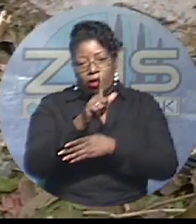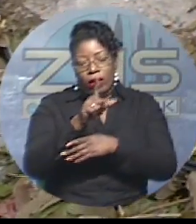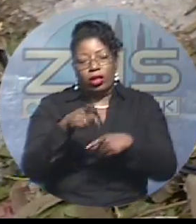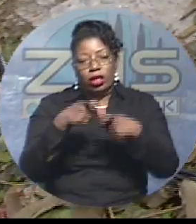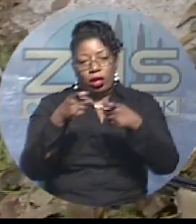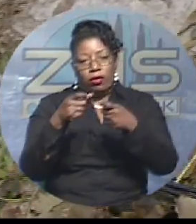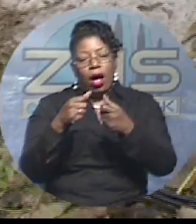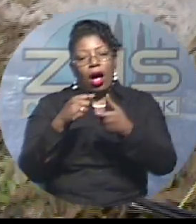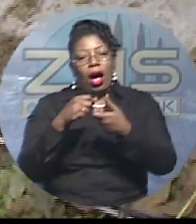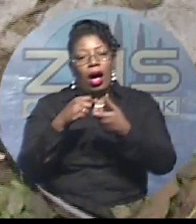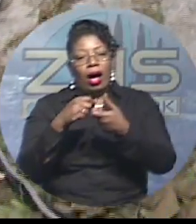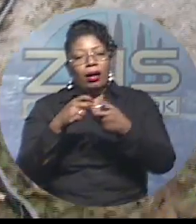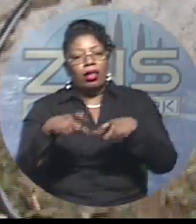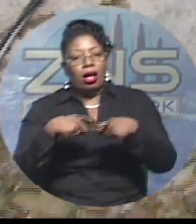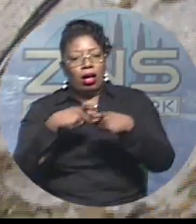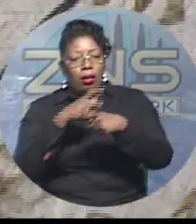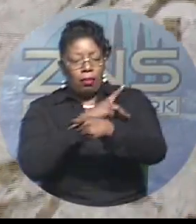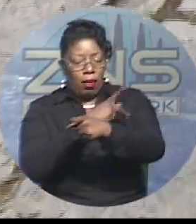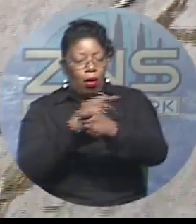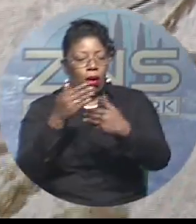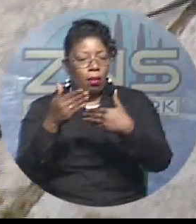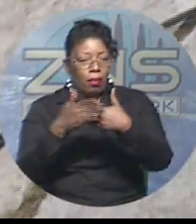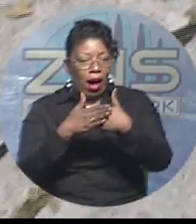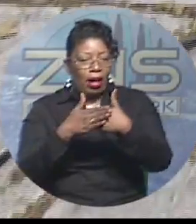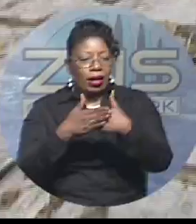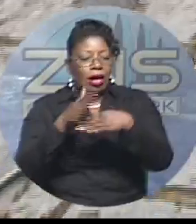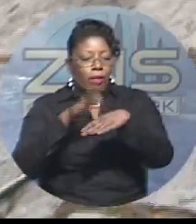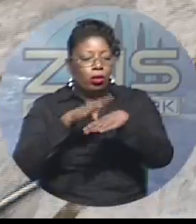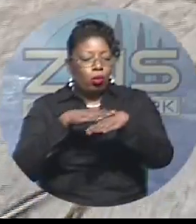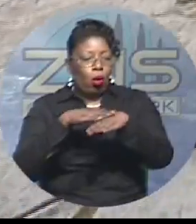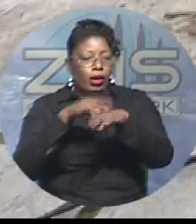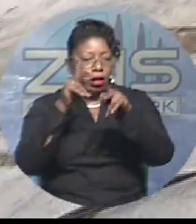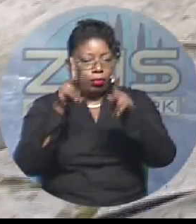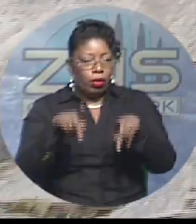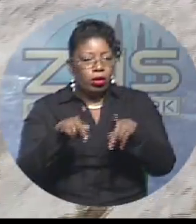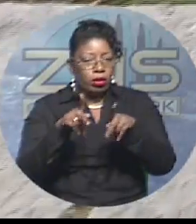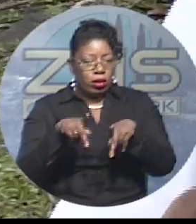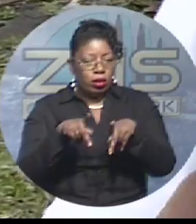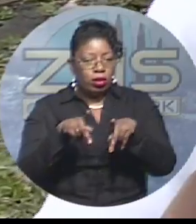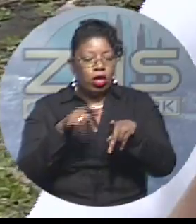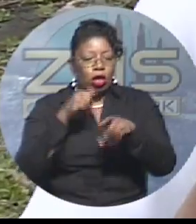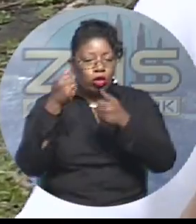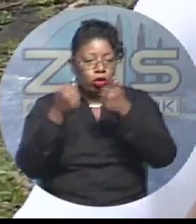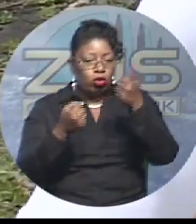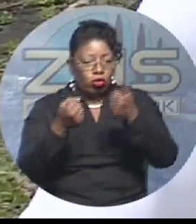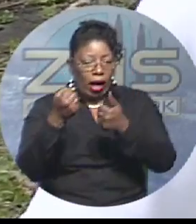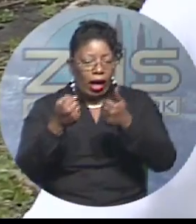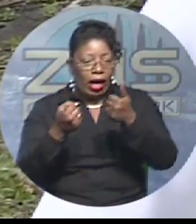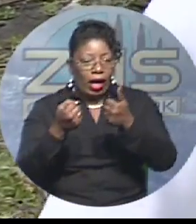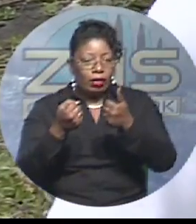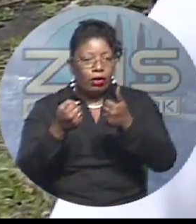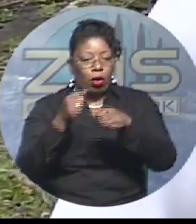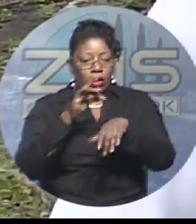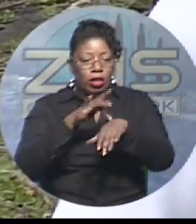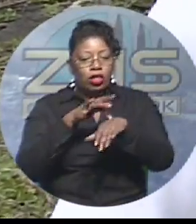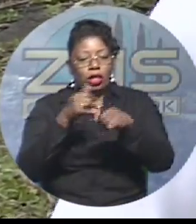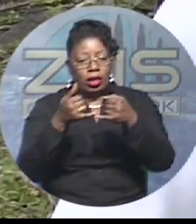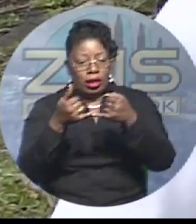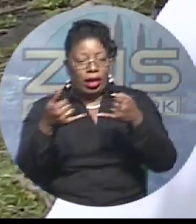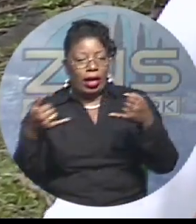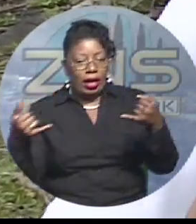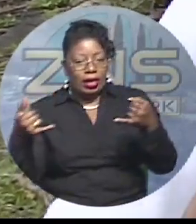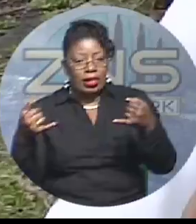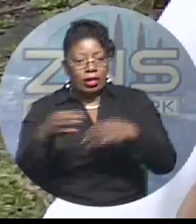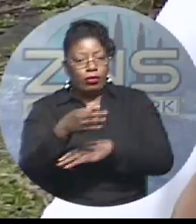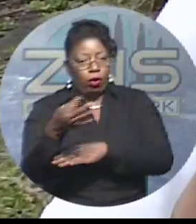public against driving or walking in areas where there are low-lying power lines or leaning poles. These particular areas need to be very wary. As much